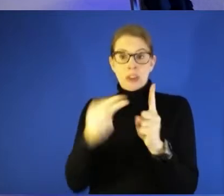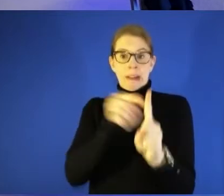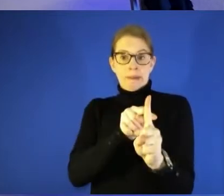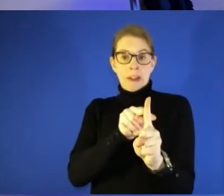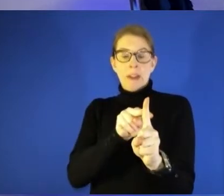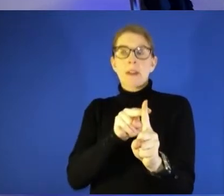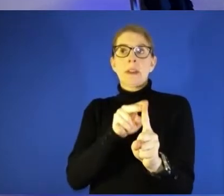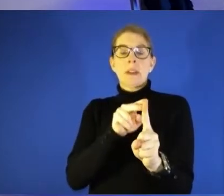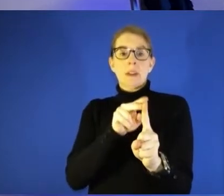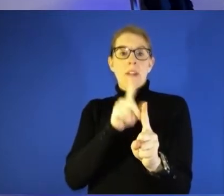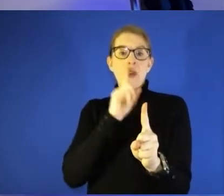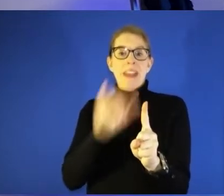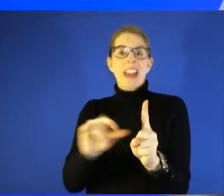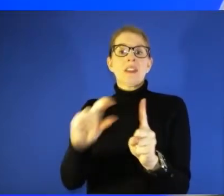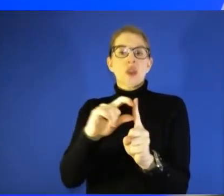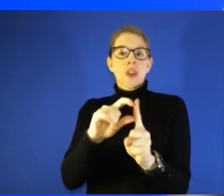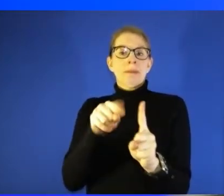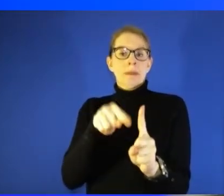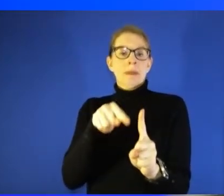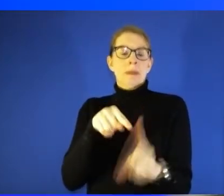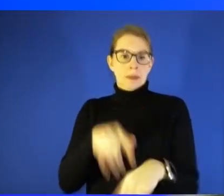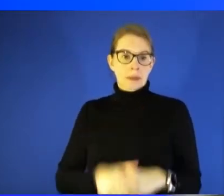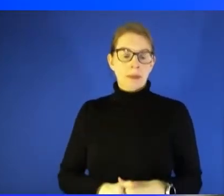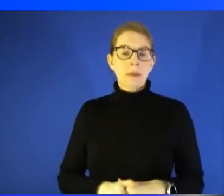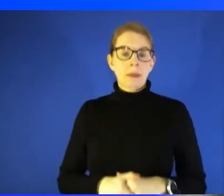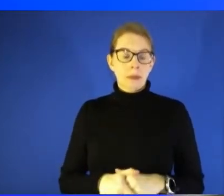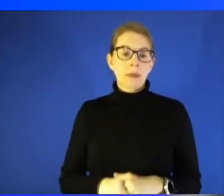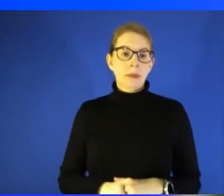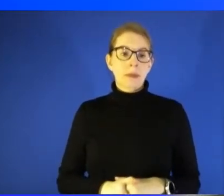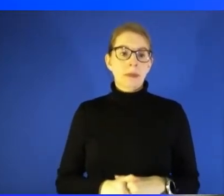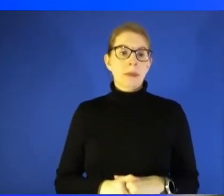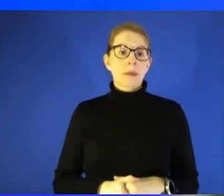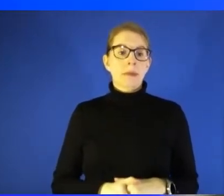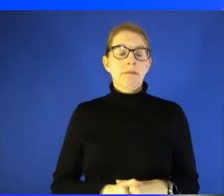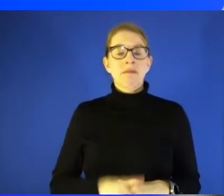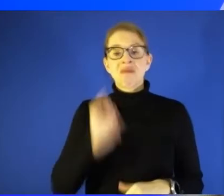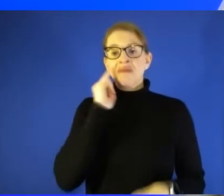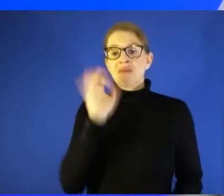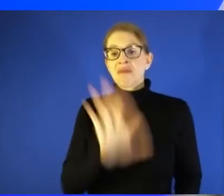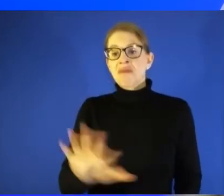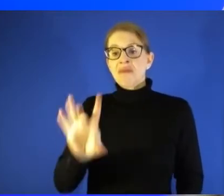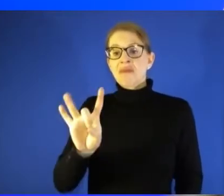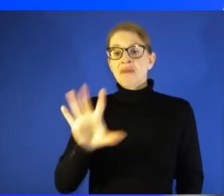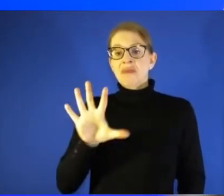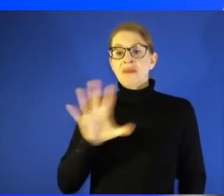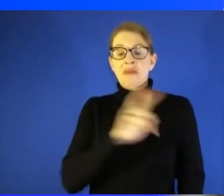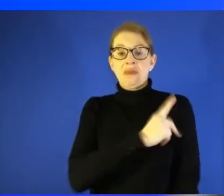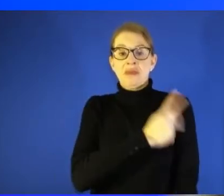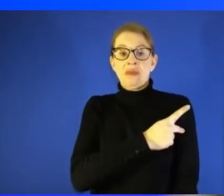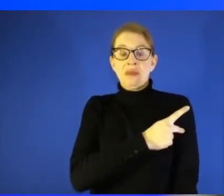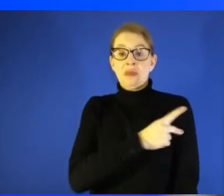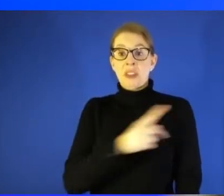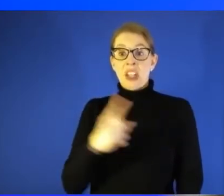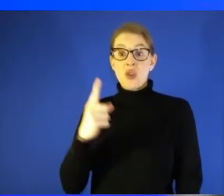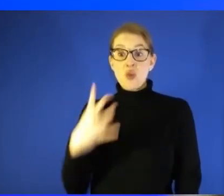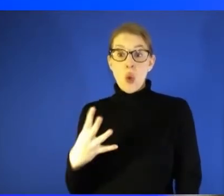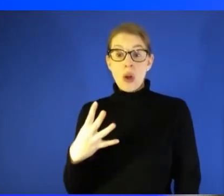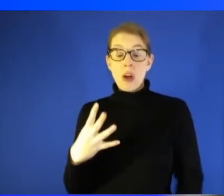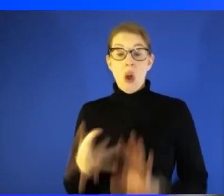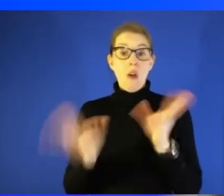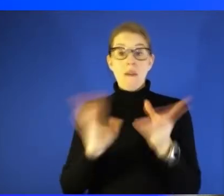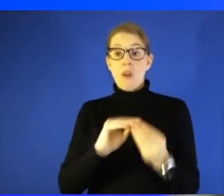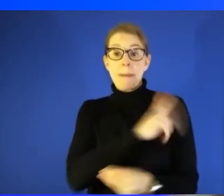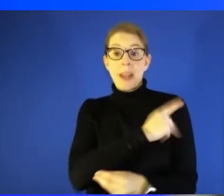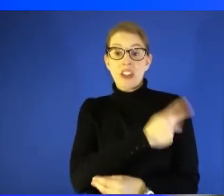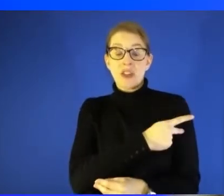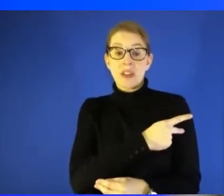term. That's, you know, if we have roughly 800 patients, you know, that's a quarter of our patients on any given day